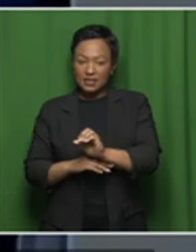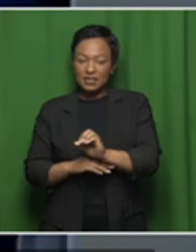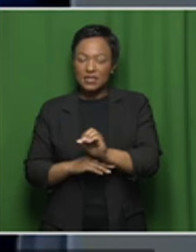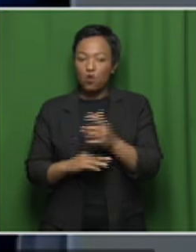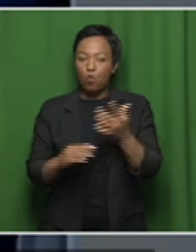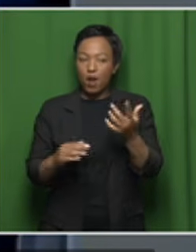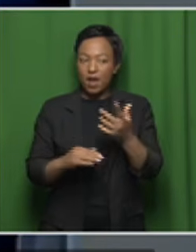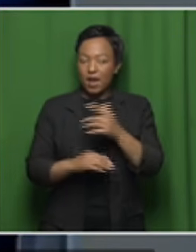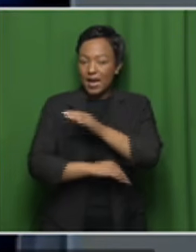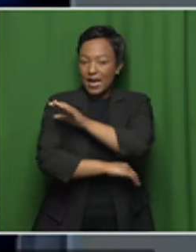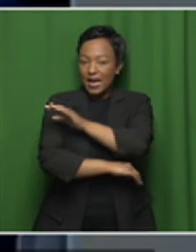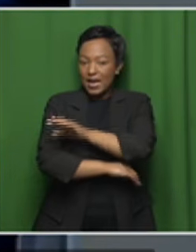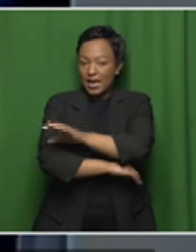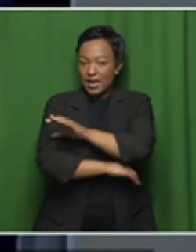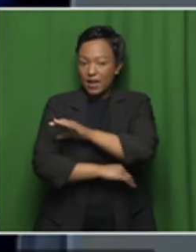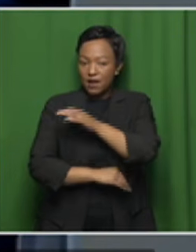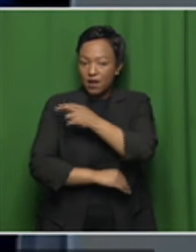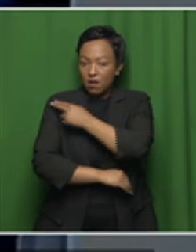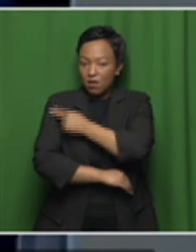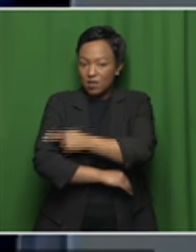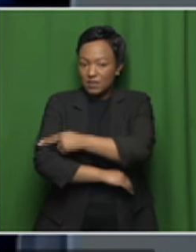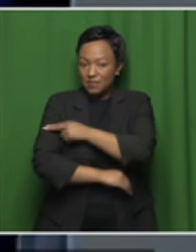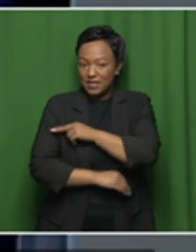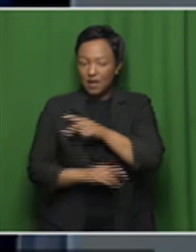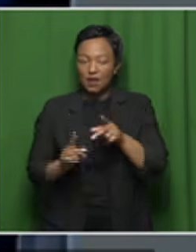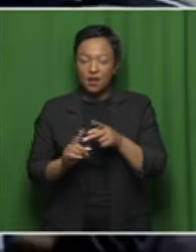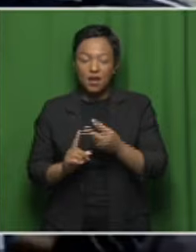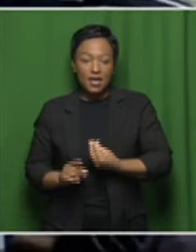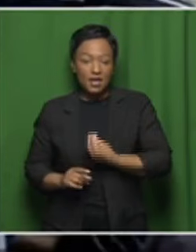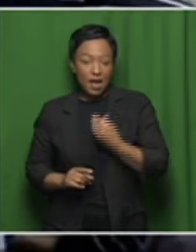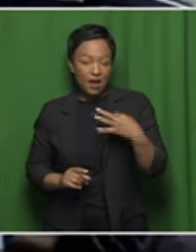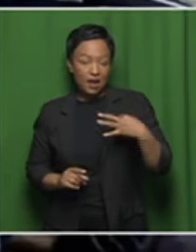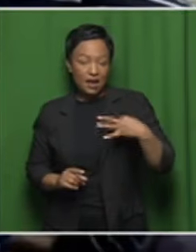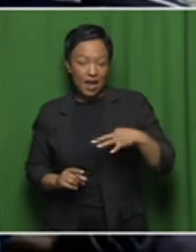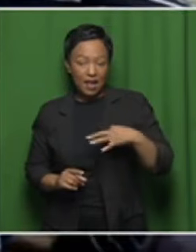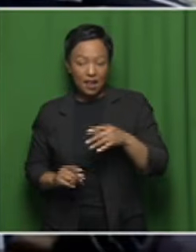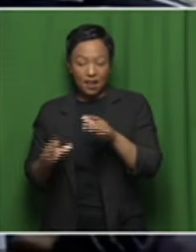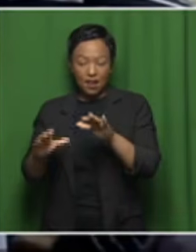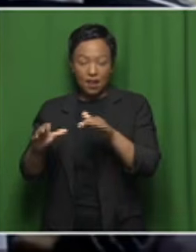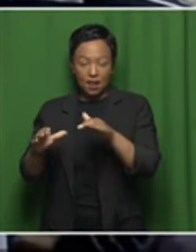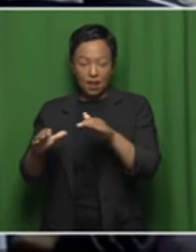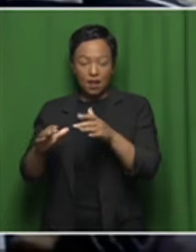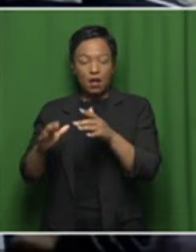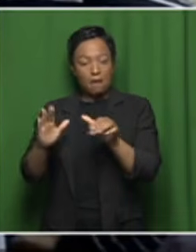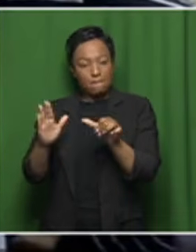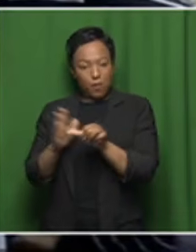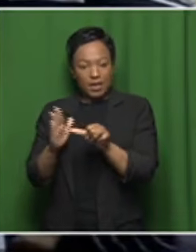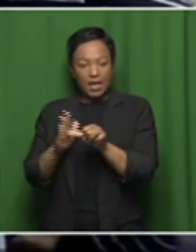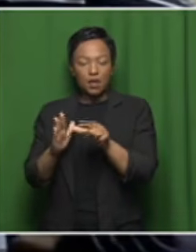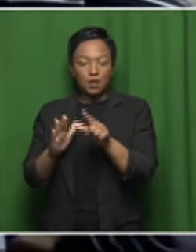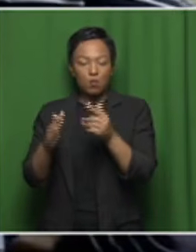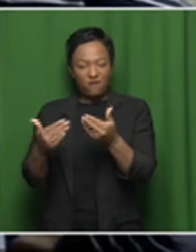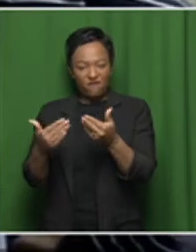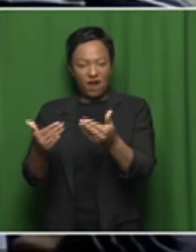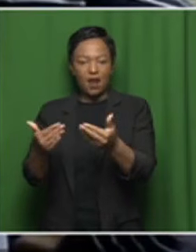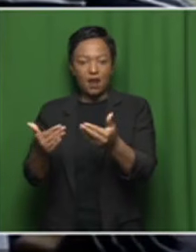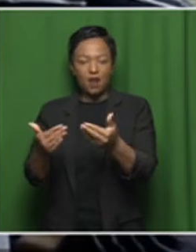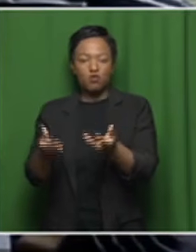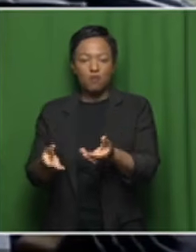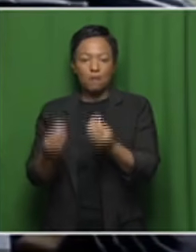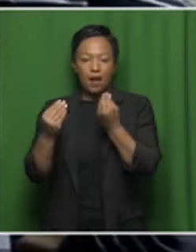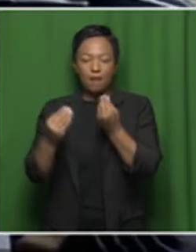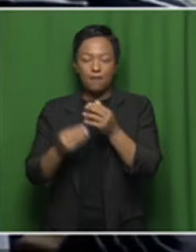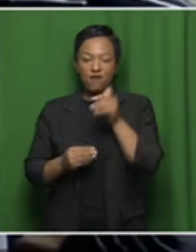facilities. Young women and girls, identified as a priority group, will be placed front and center of the